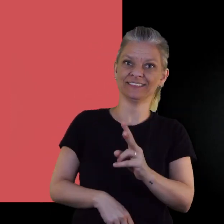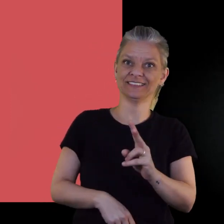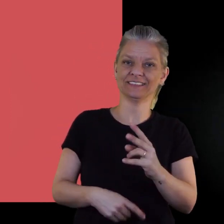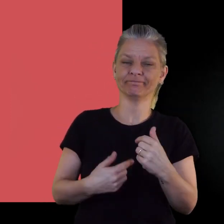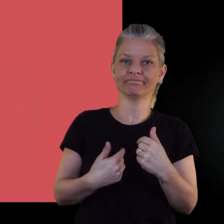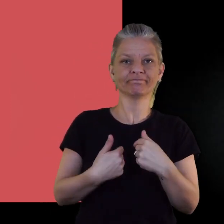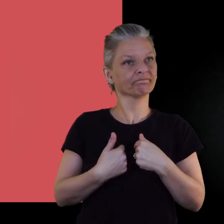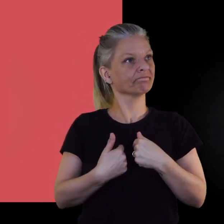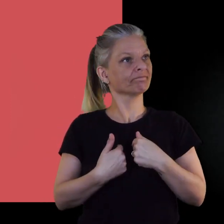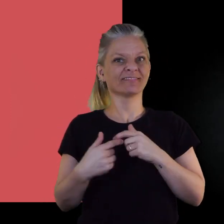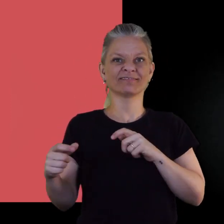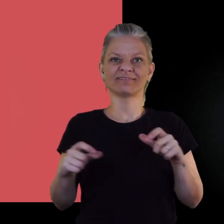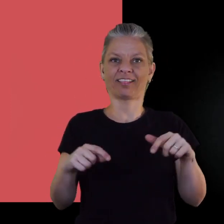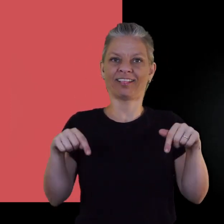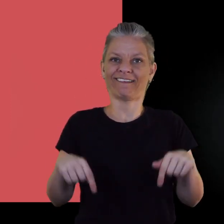Hey,